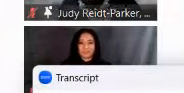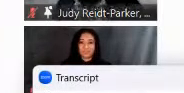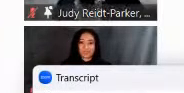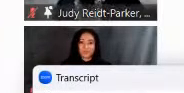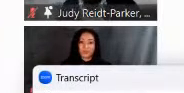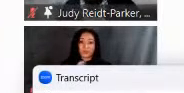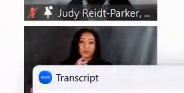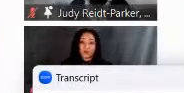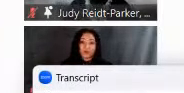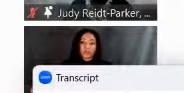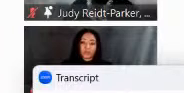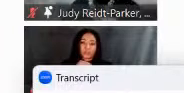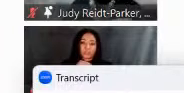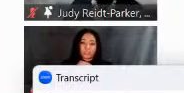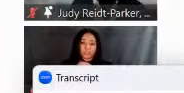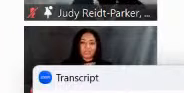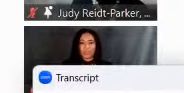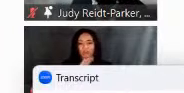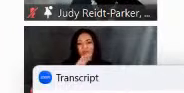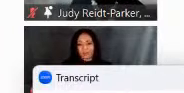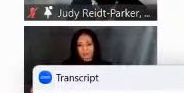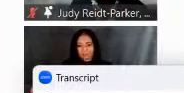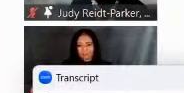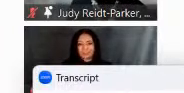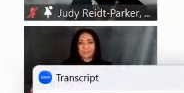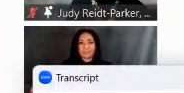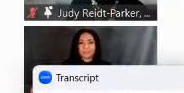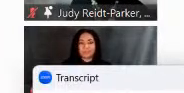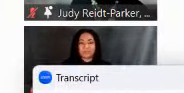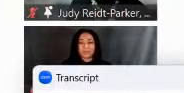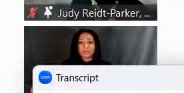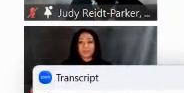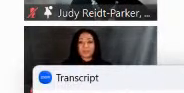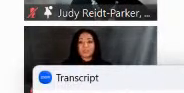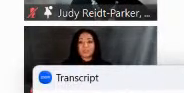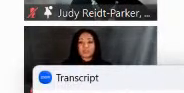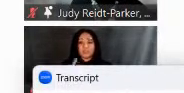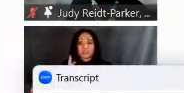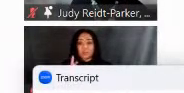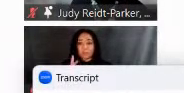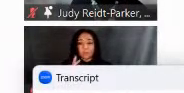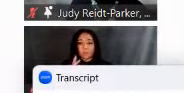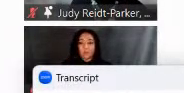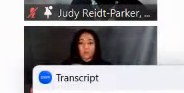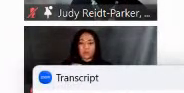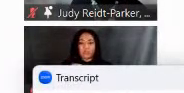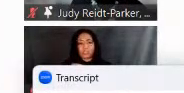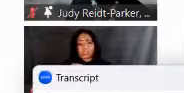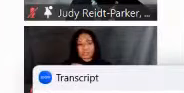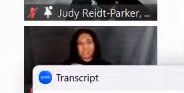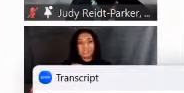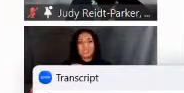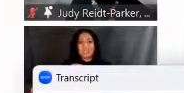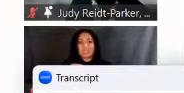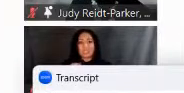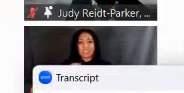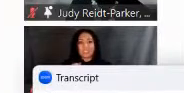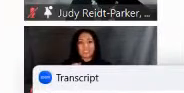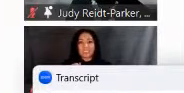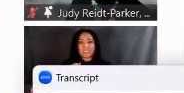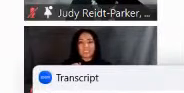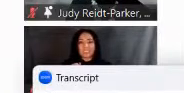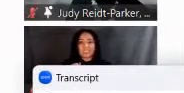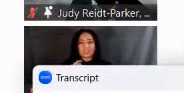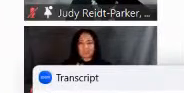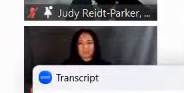and curriculum. The Preschool Learning Foundations is a point of alignment across programs. We'll